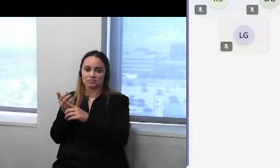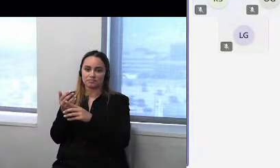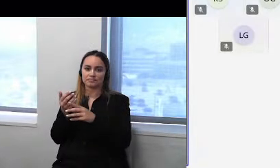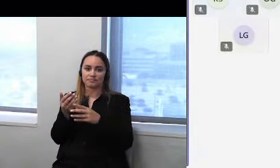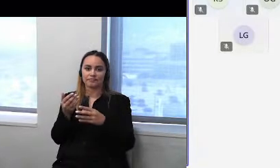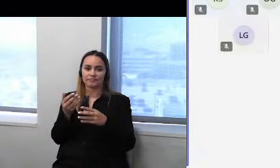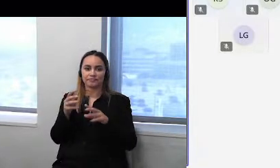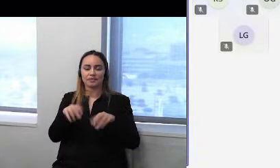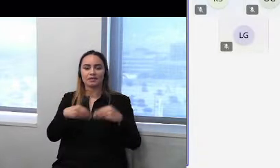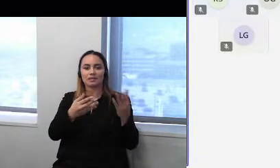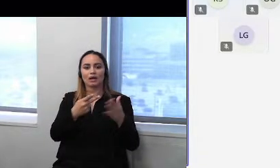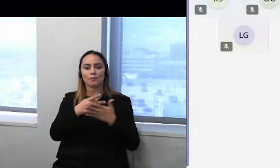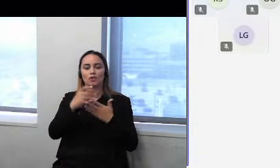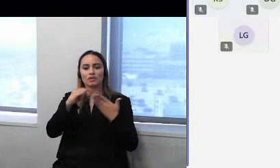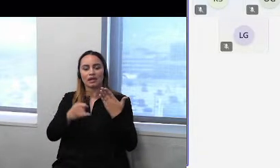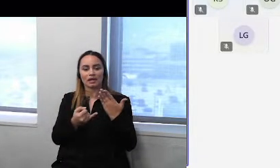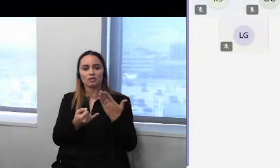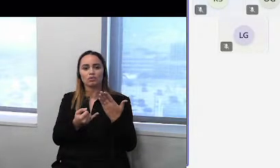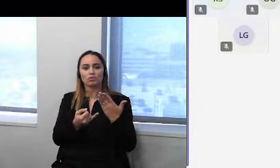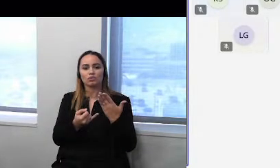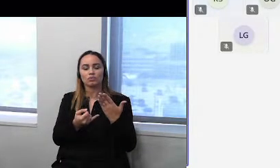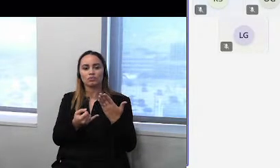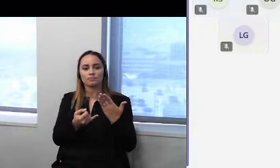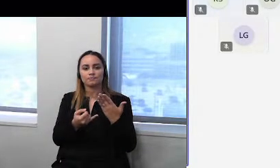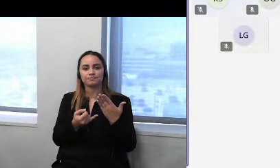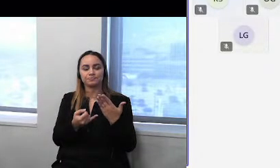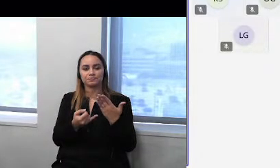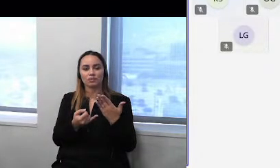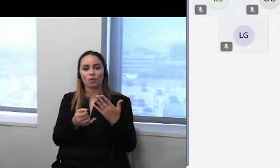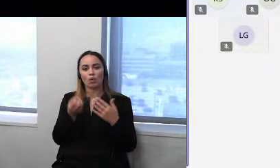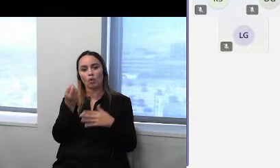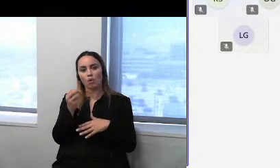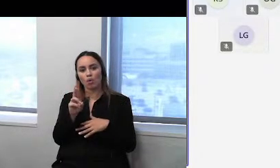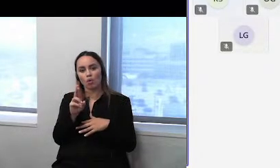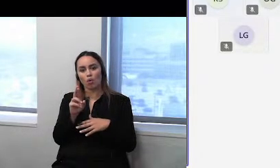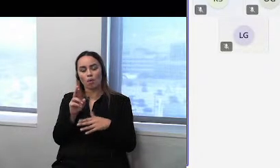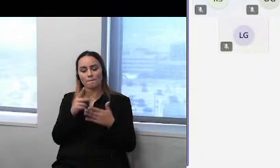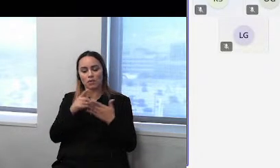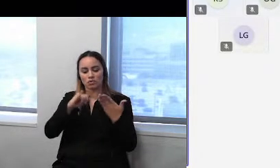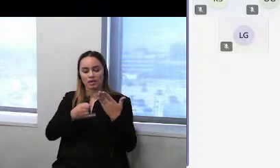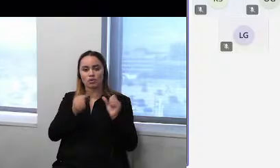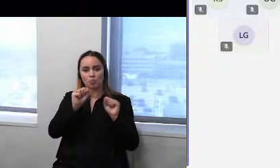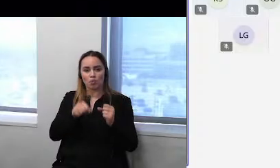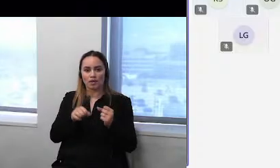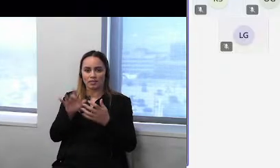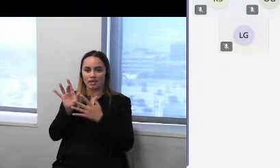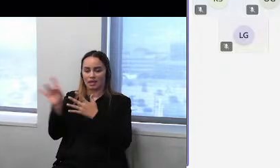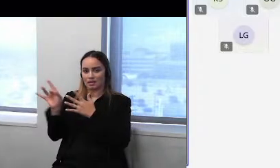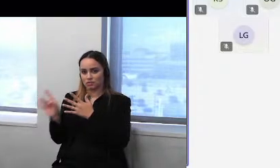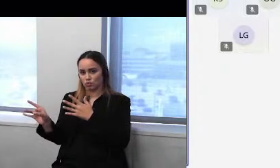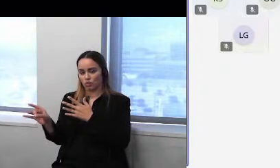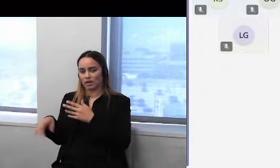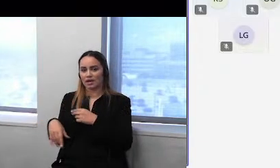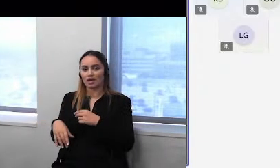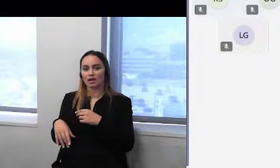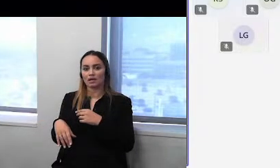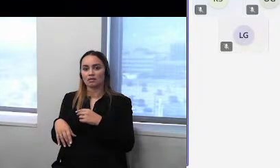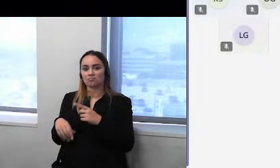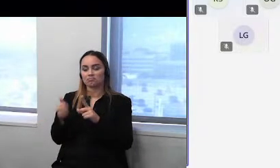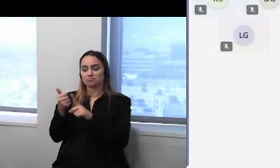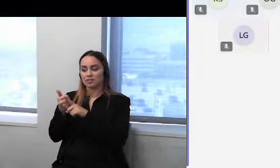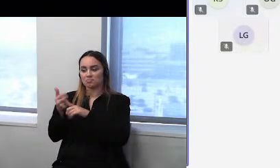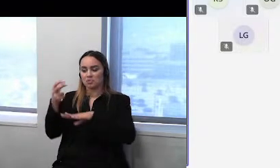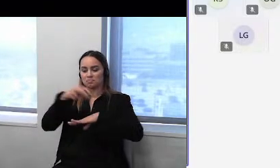project. The project can choose between putting the batteries for